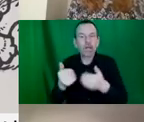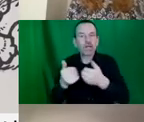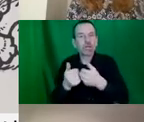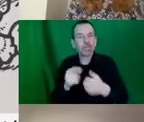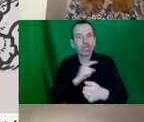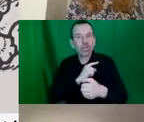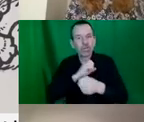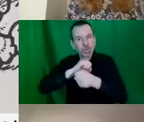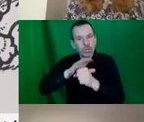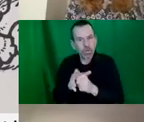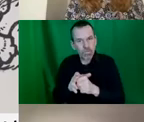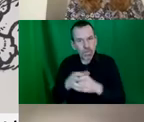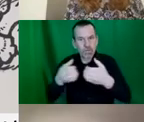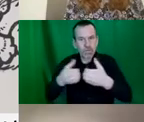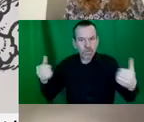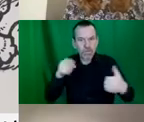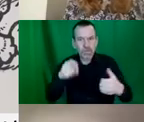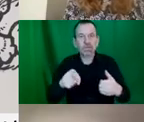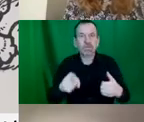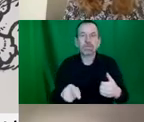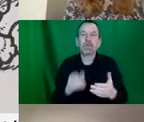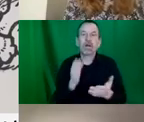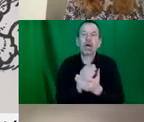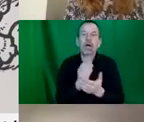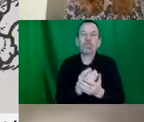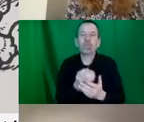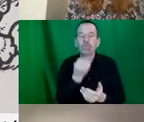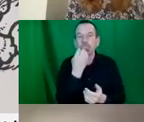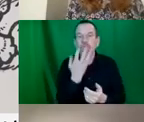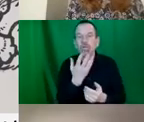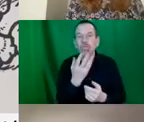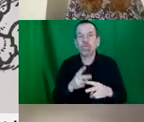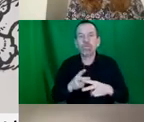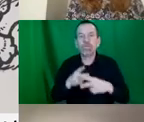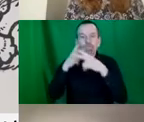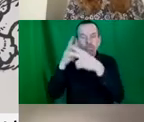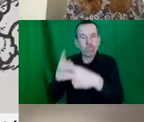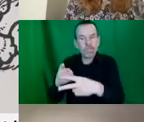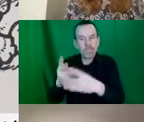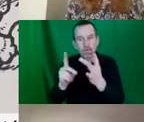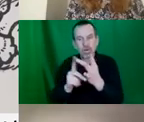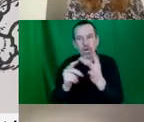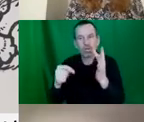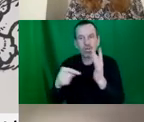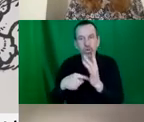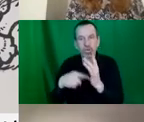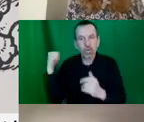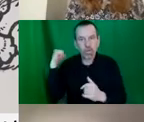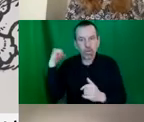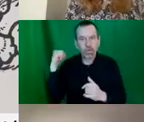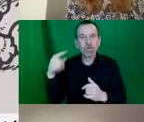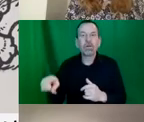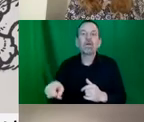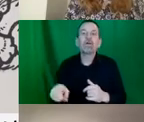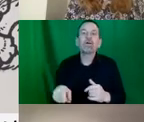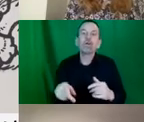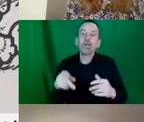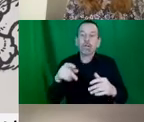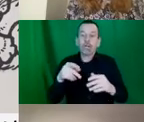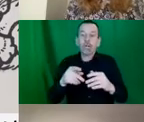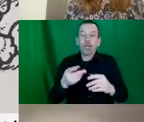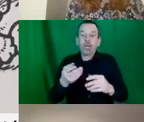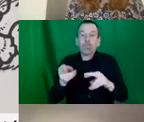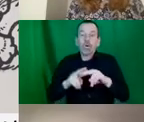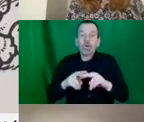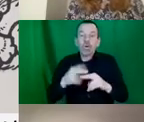opened in October. It was wonderful to then visit the exhibition, seeing the objects they had talked about acquiring, the difficulties they'd overcome extending loans,